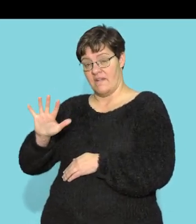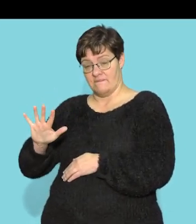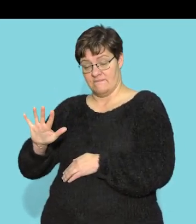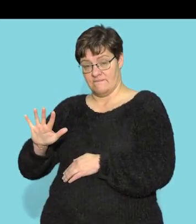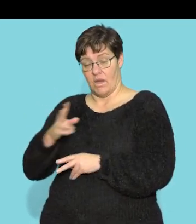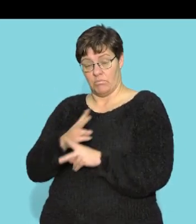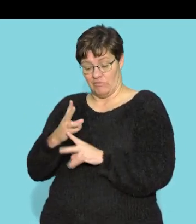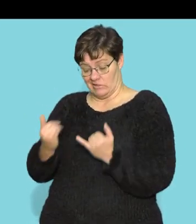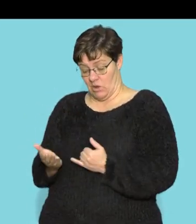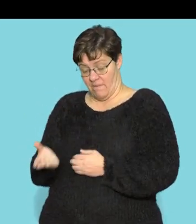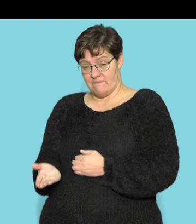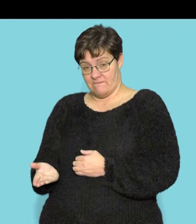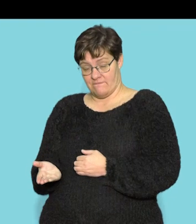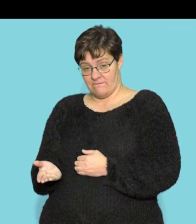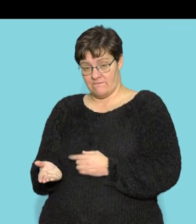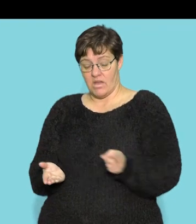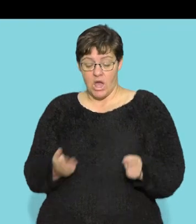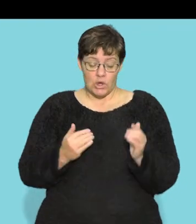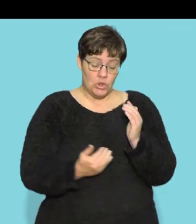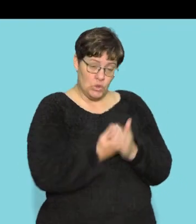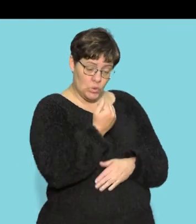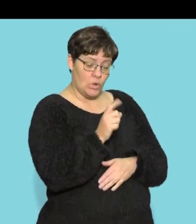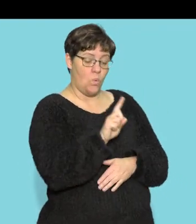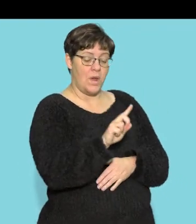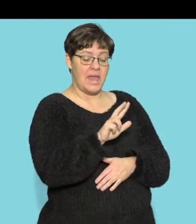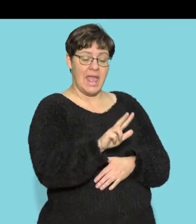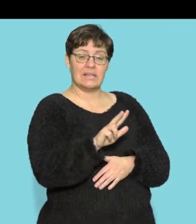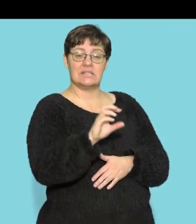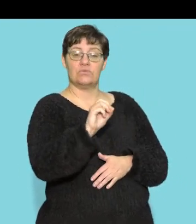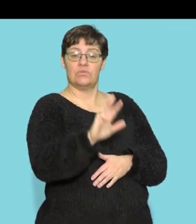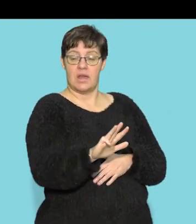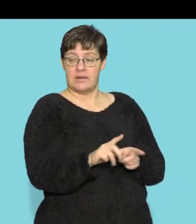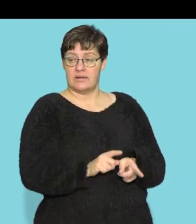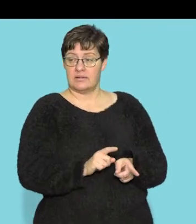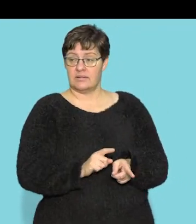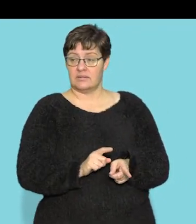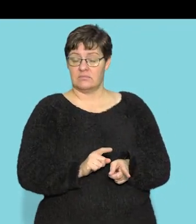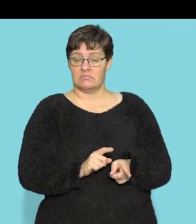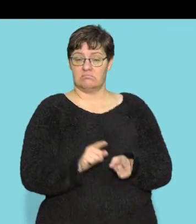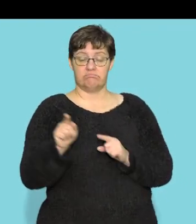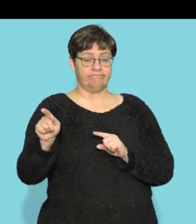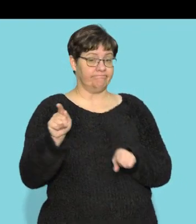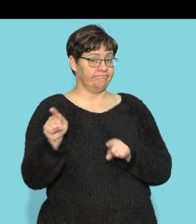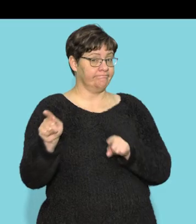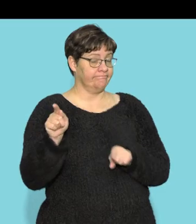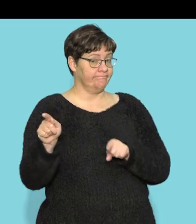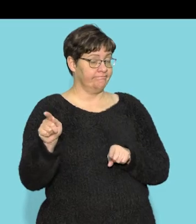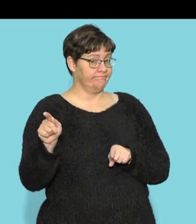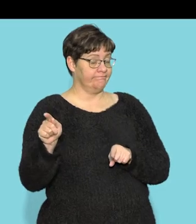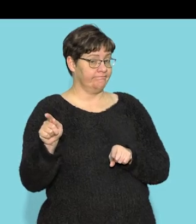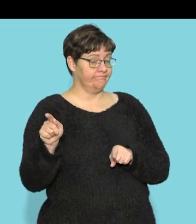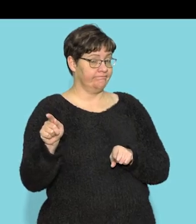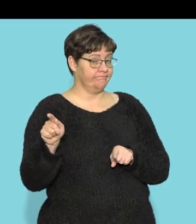2195, right? My new provision is 1809. Clearly you can see from this